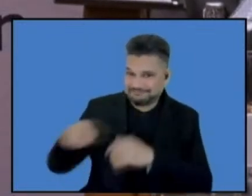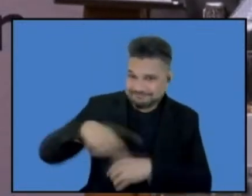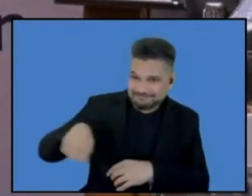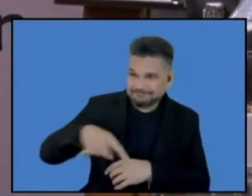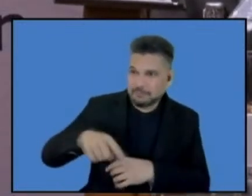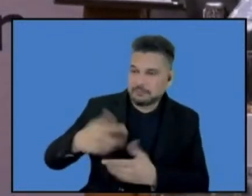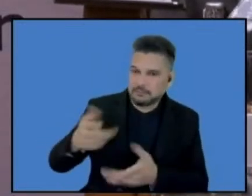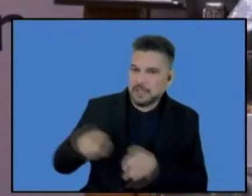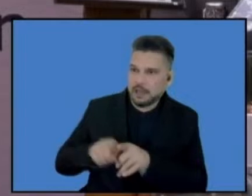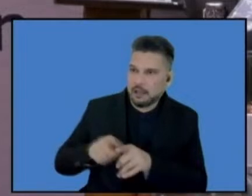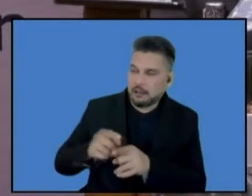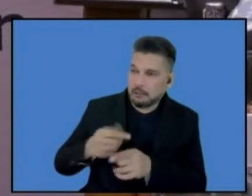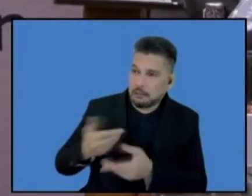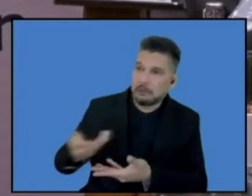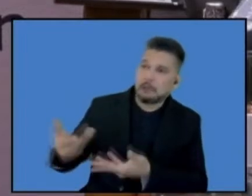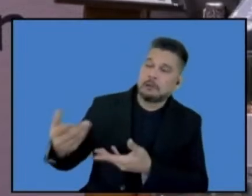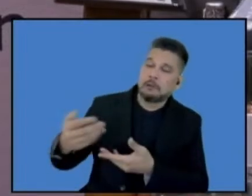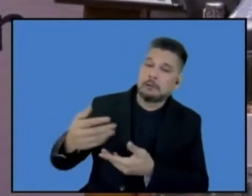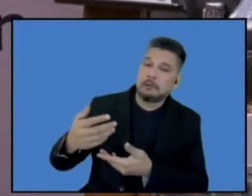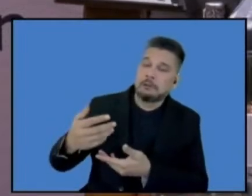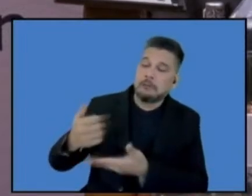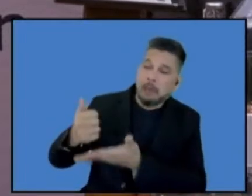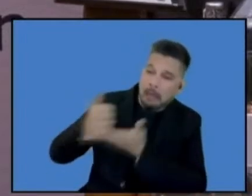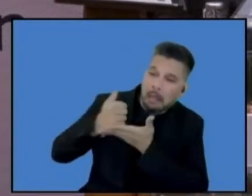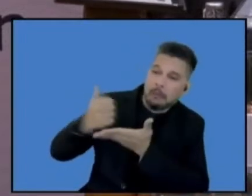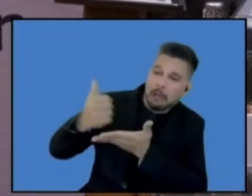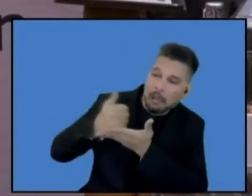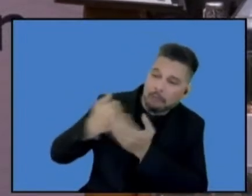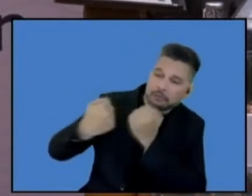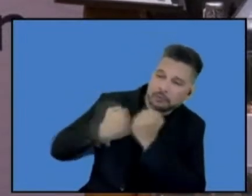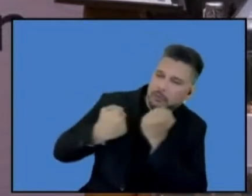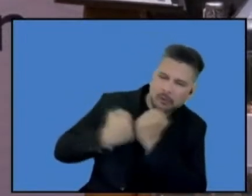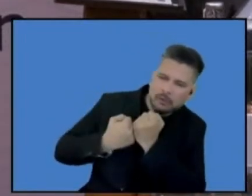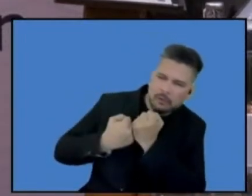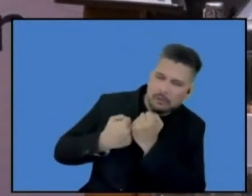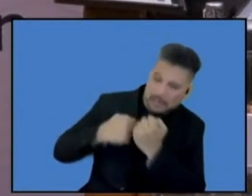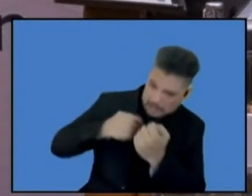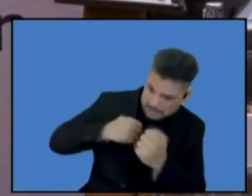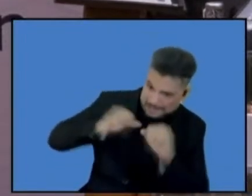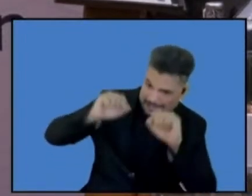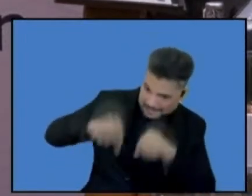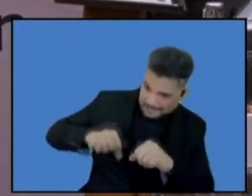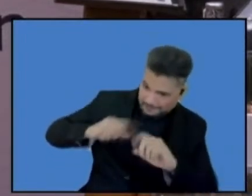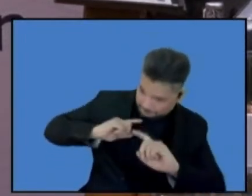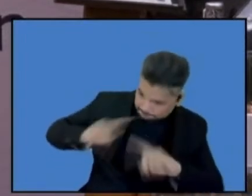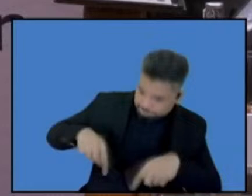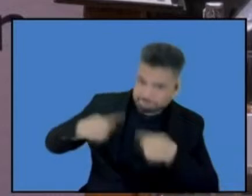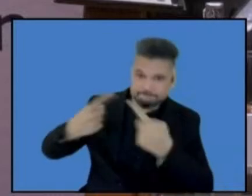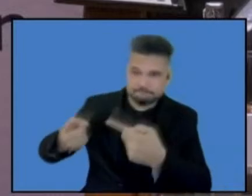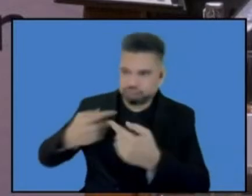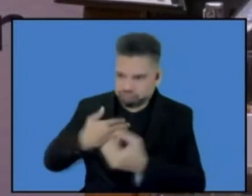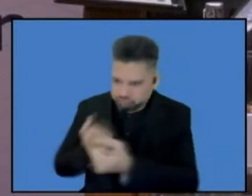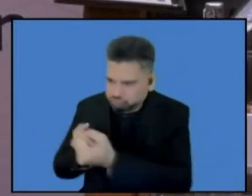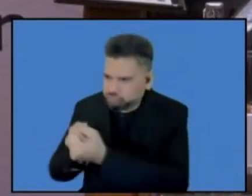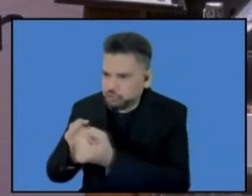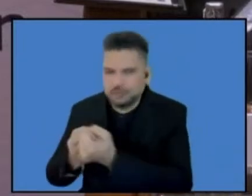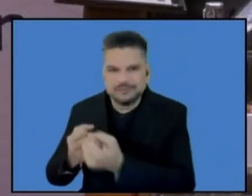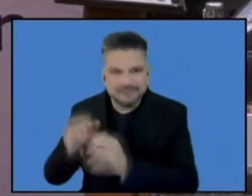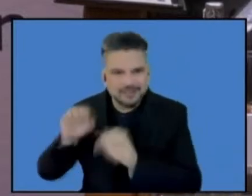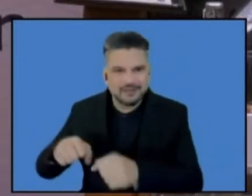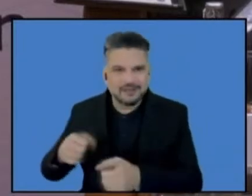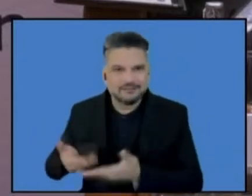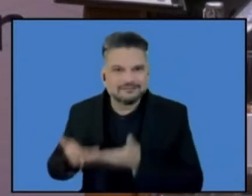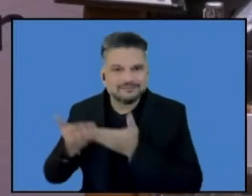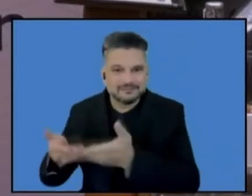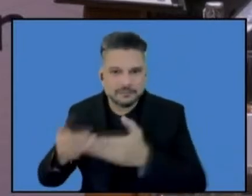actors and players in the climate response. And it is a complex issue, but we have